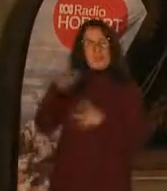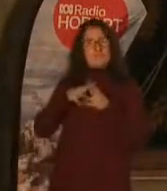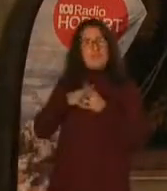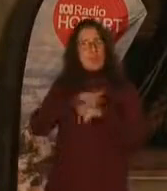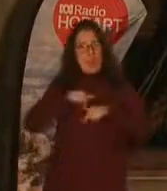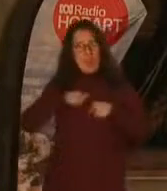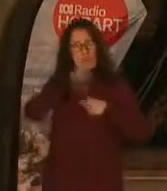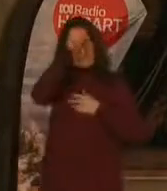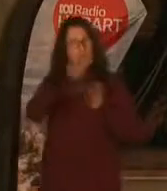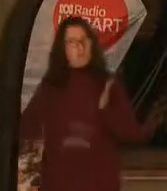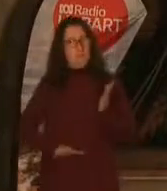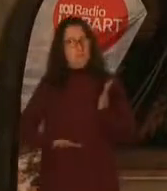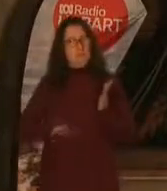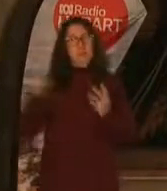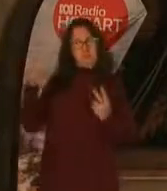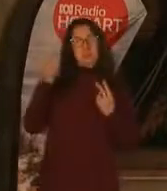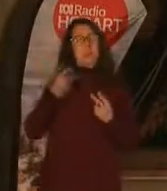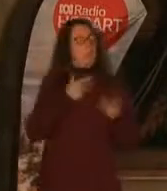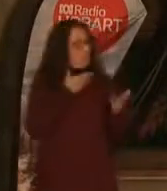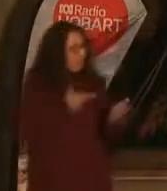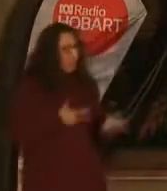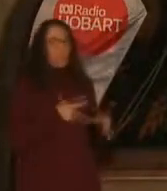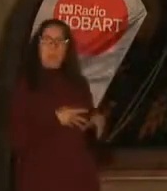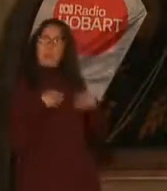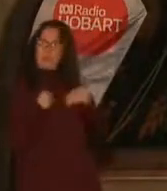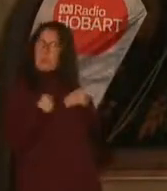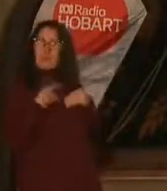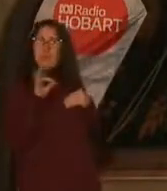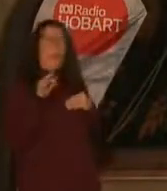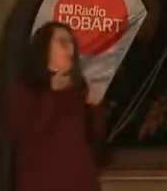who is not, you know, I haven't got